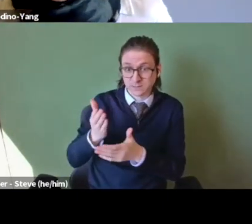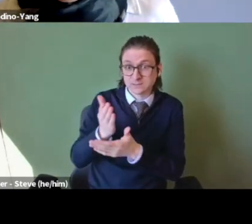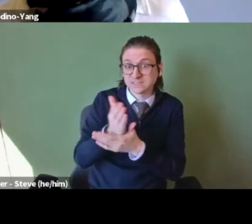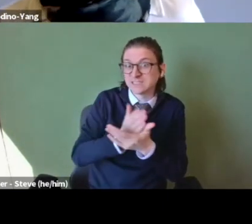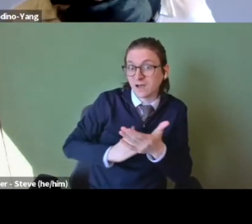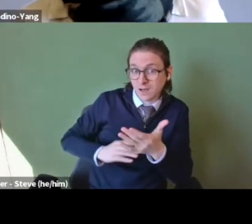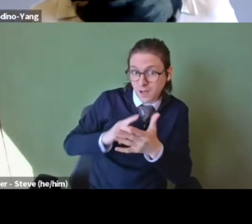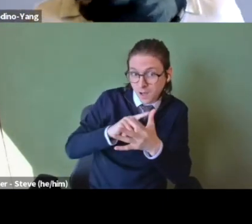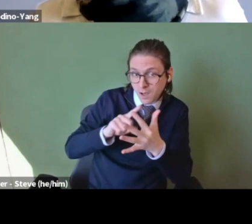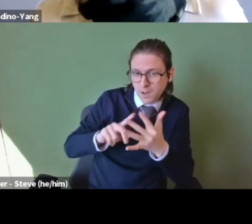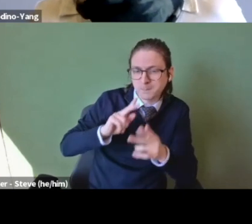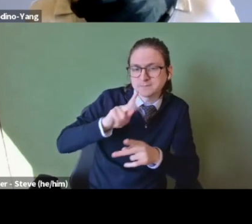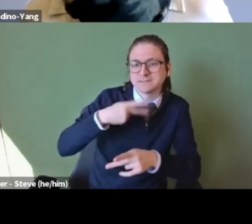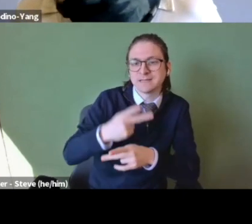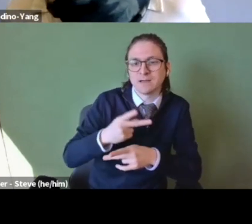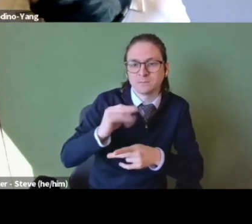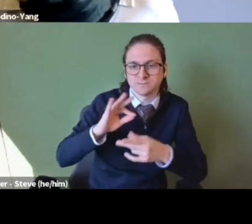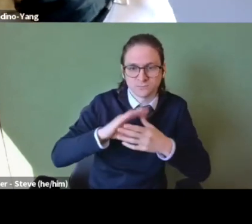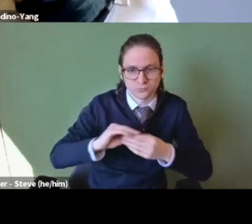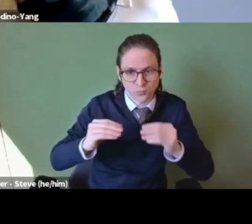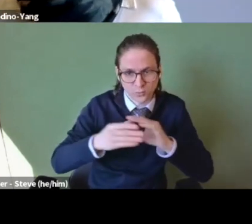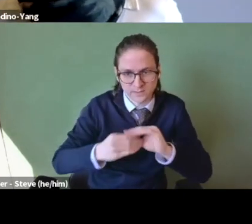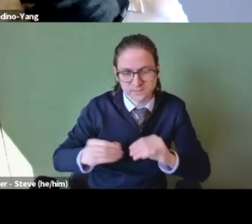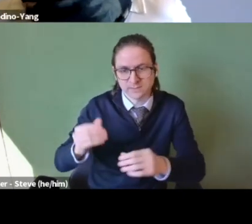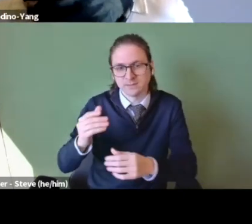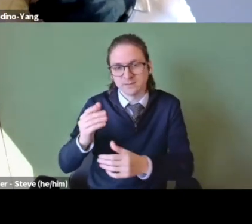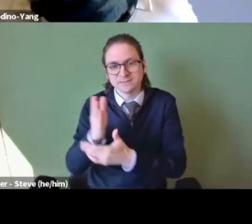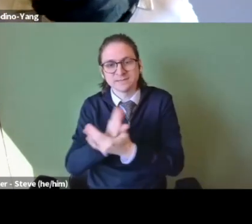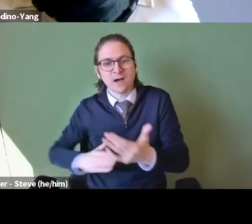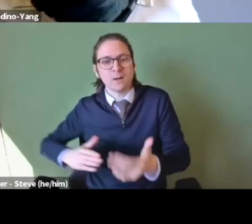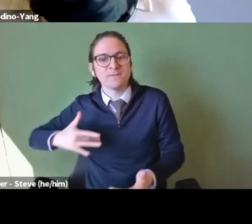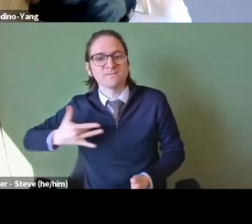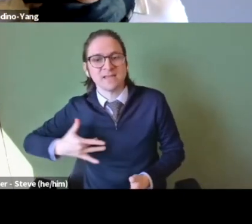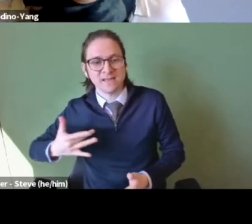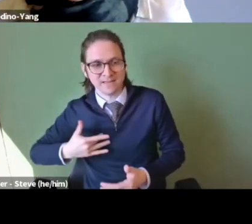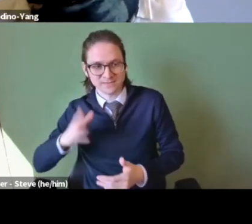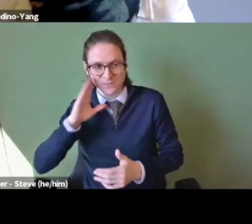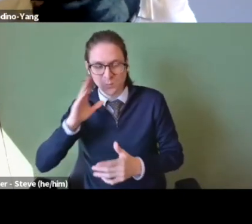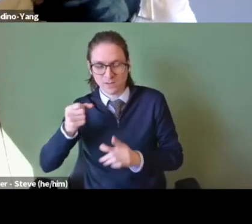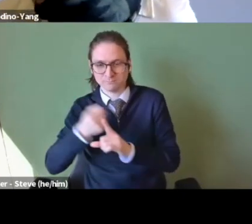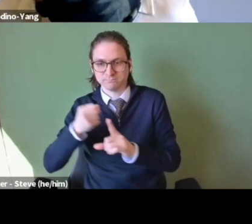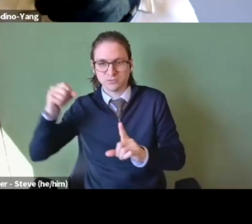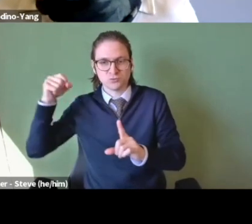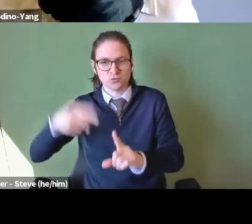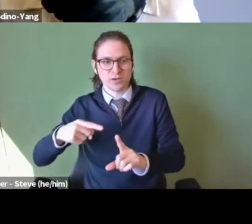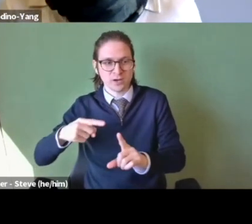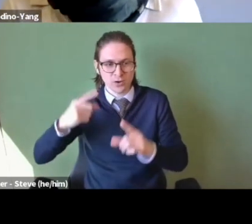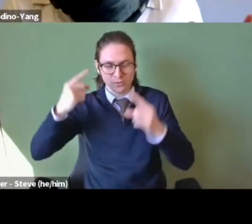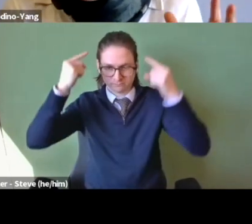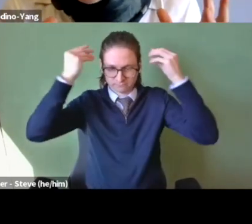emotional feelings activated these systems that we call the default mode network, right? Which